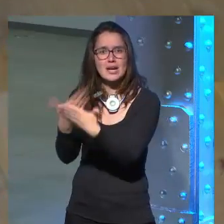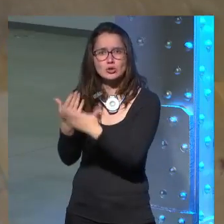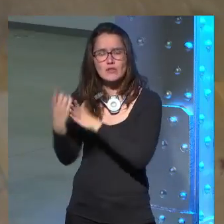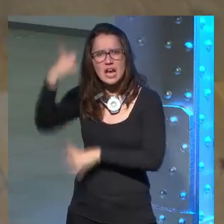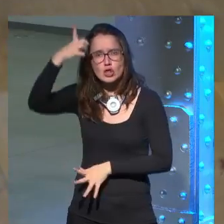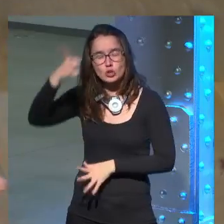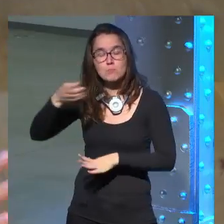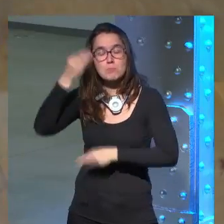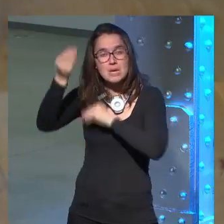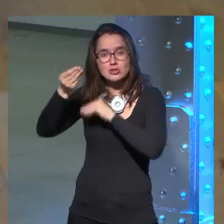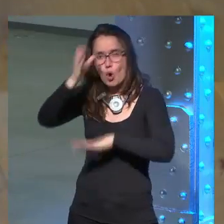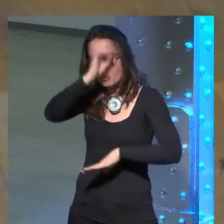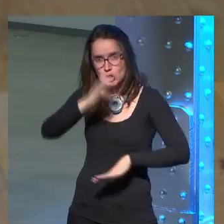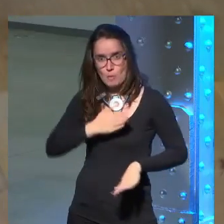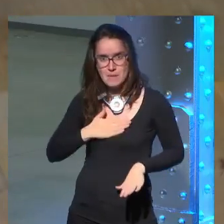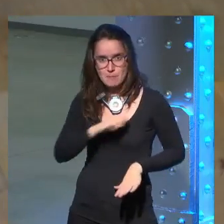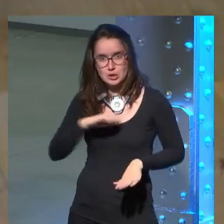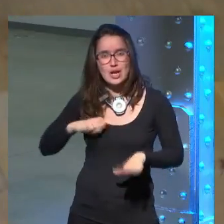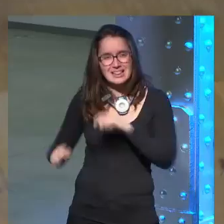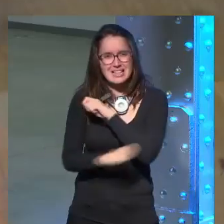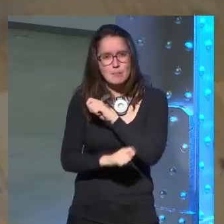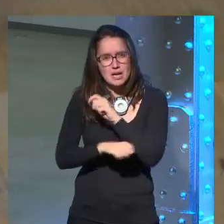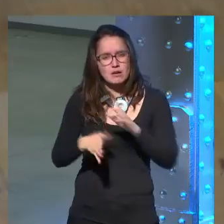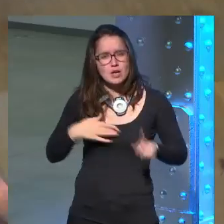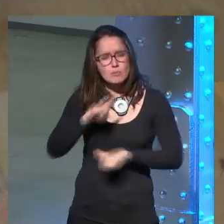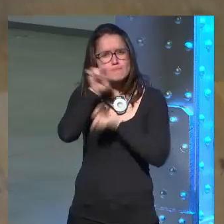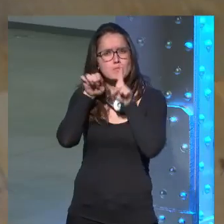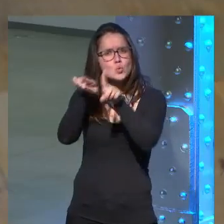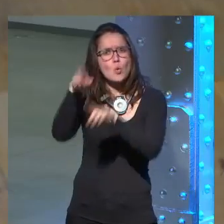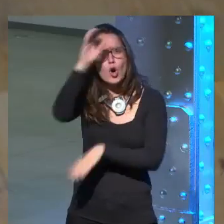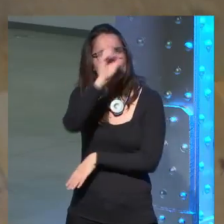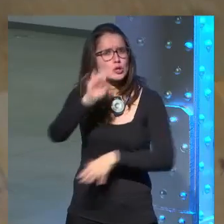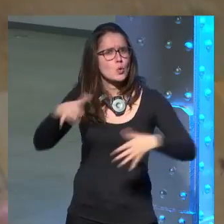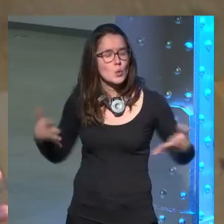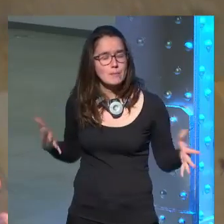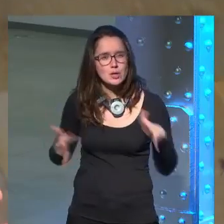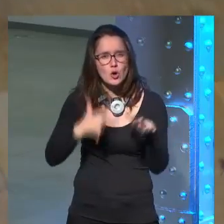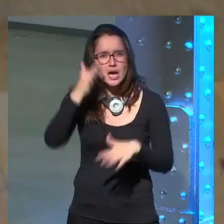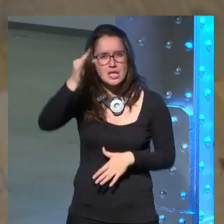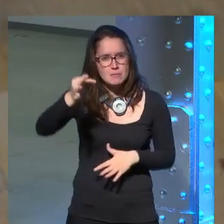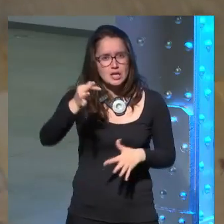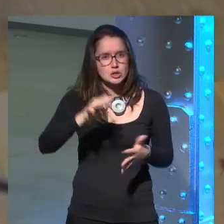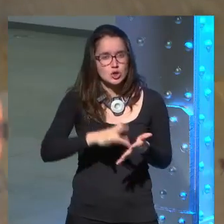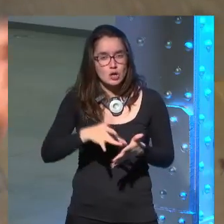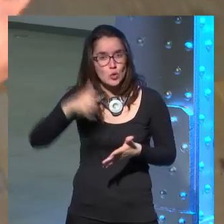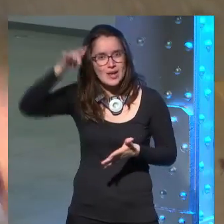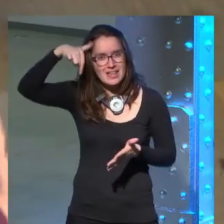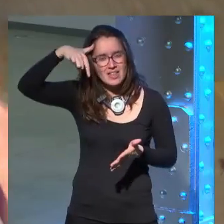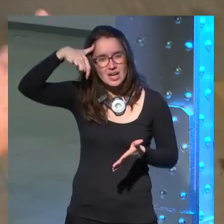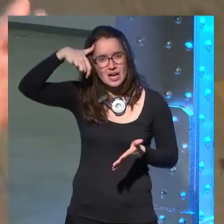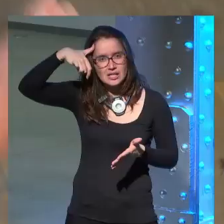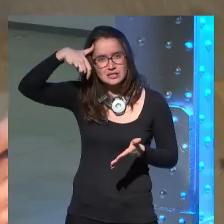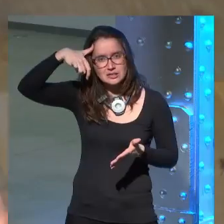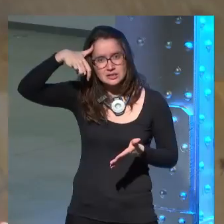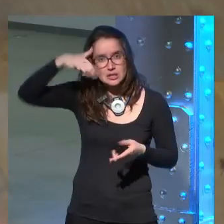Intellectually is cheating, trying to fit in science to explain God. And I would like to know your opinion about